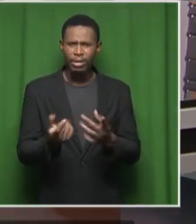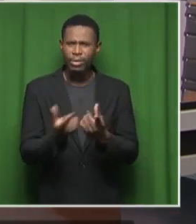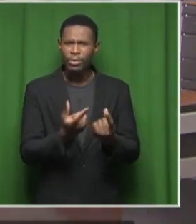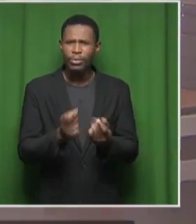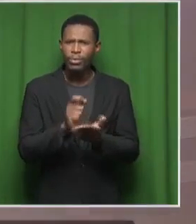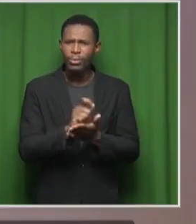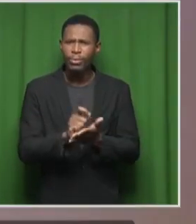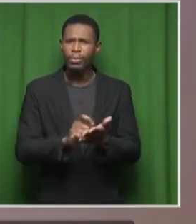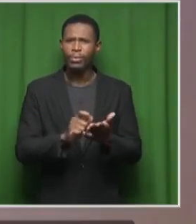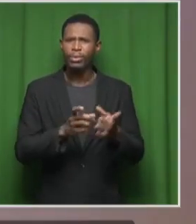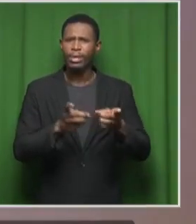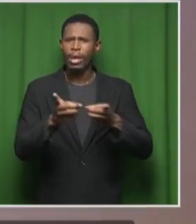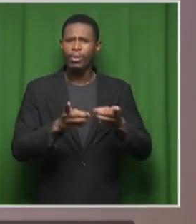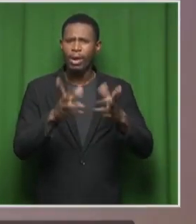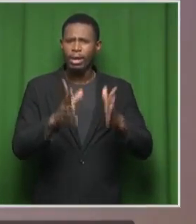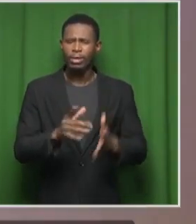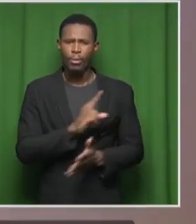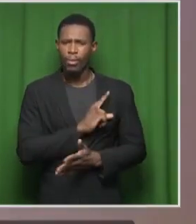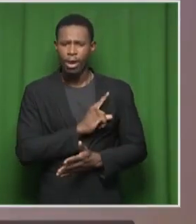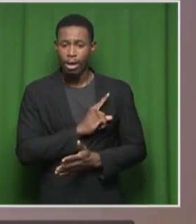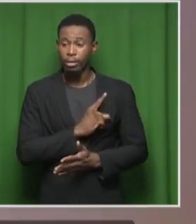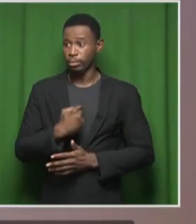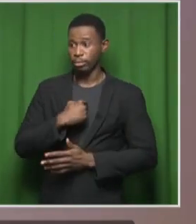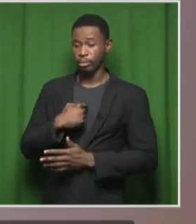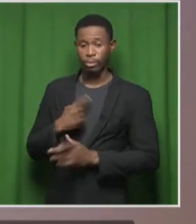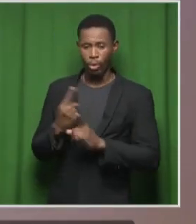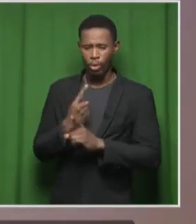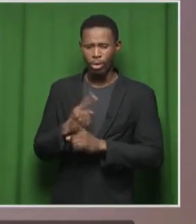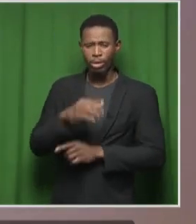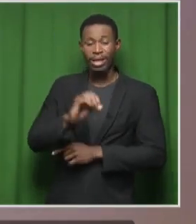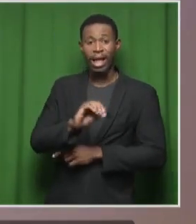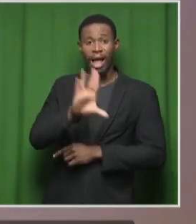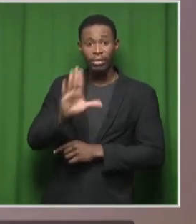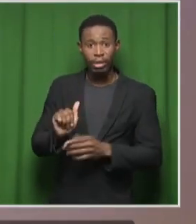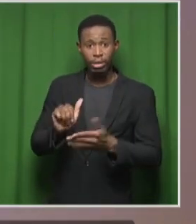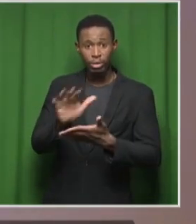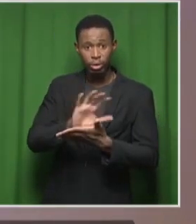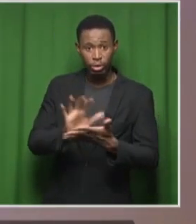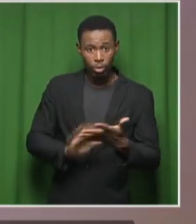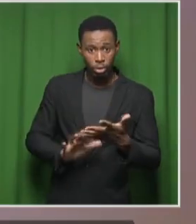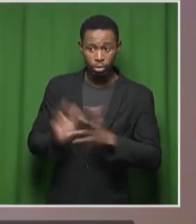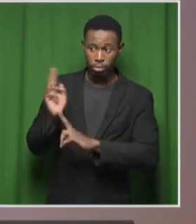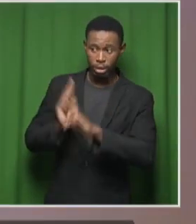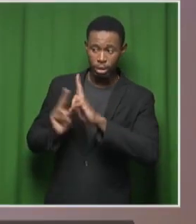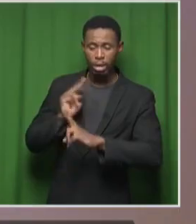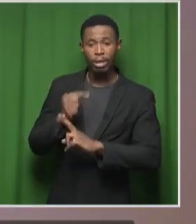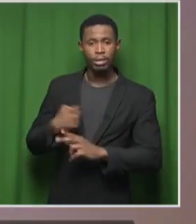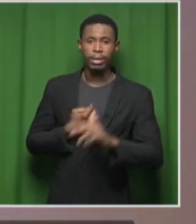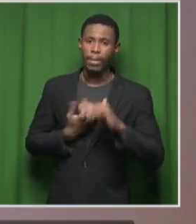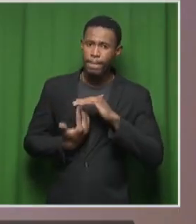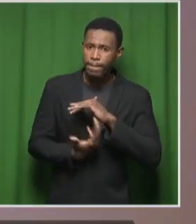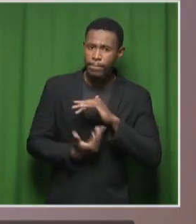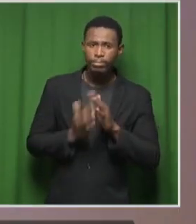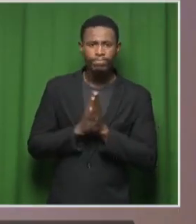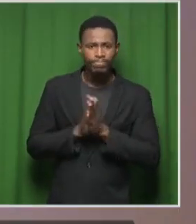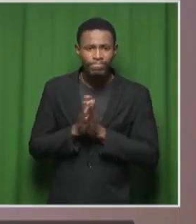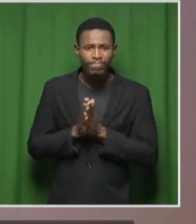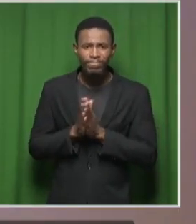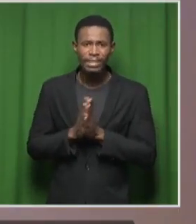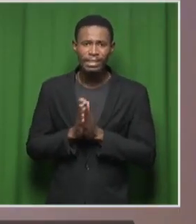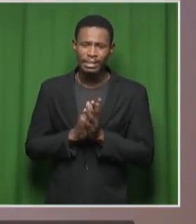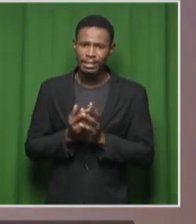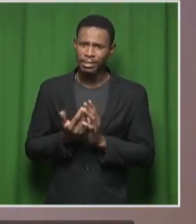So I've always been passionate about African stories, African history. And one thing that I really want to do is